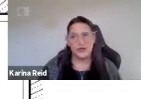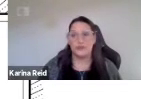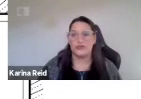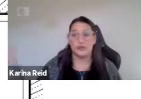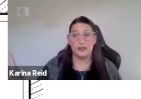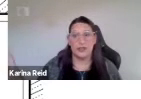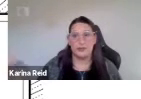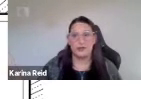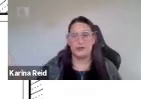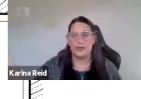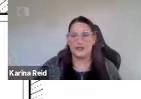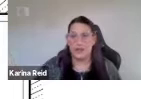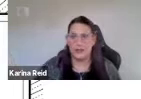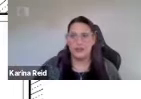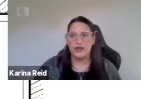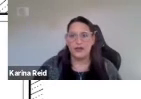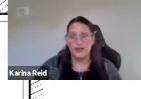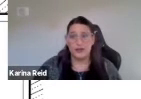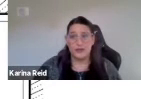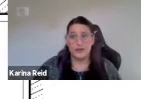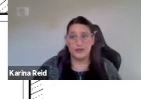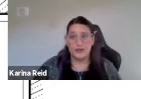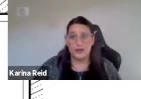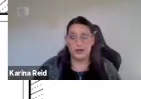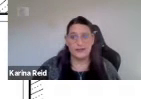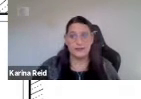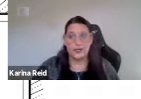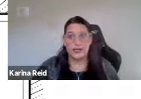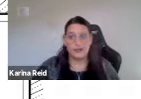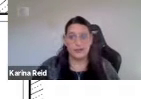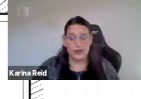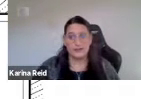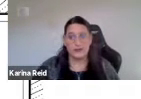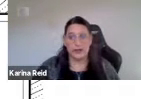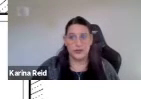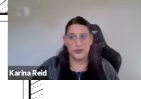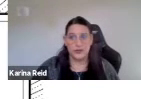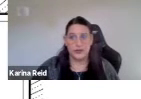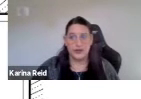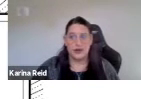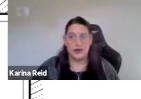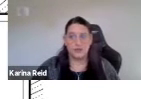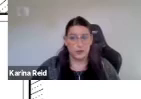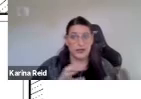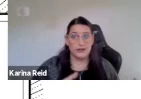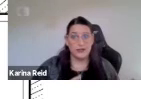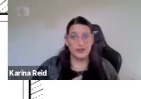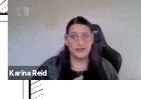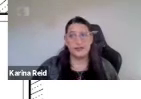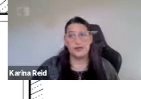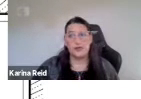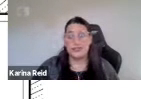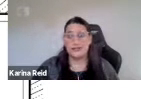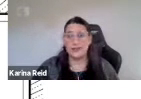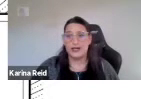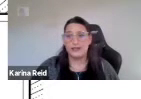do, it will certainly be up in plenty of time. If you have less than 30 credits complete after high school graduation, 30 college credits,